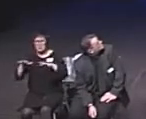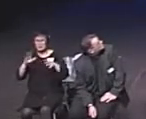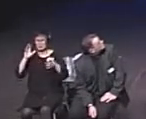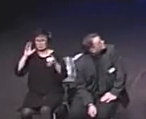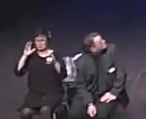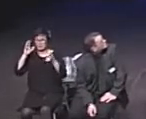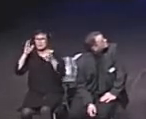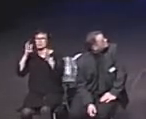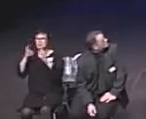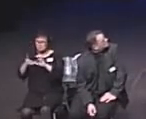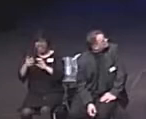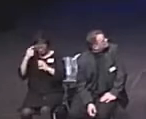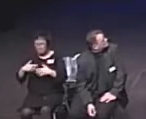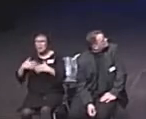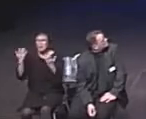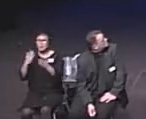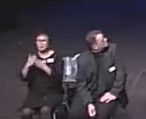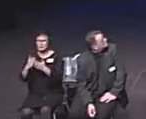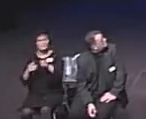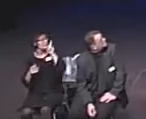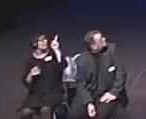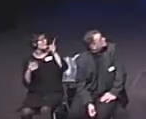clarity. And in this room,